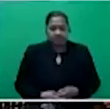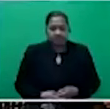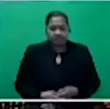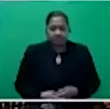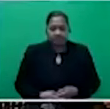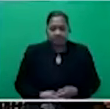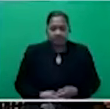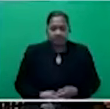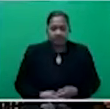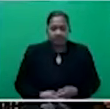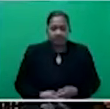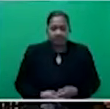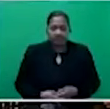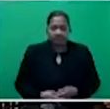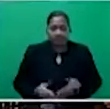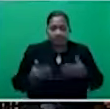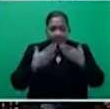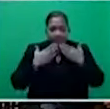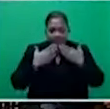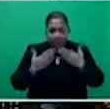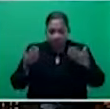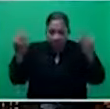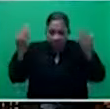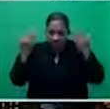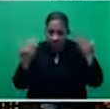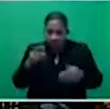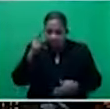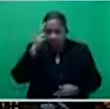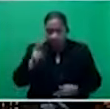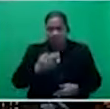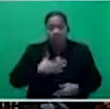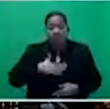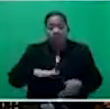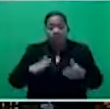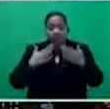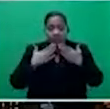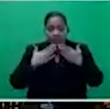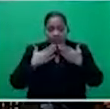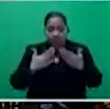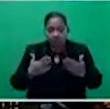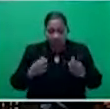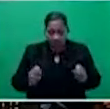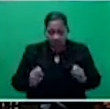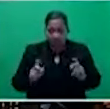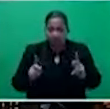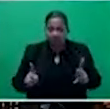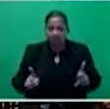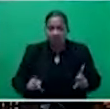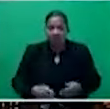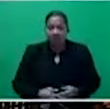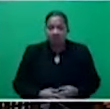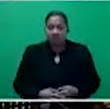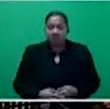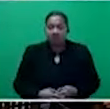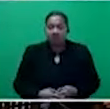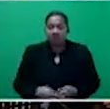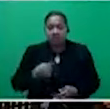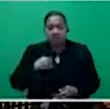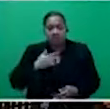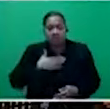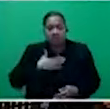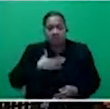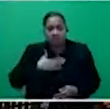Thank you, Mr. Speaker, sir. Mr. Speaker, sir, I'd like to thank you for this opportunity. Sir, I must admit, this